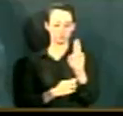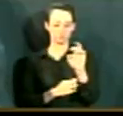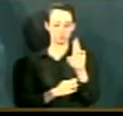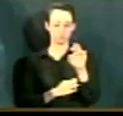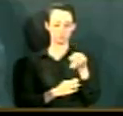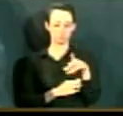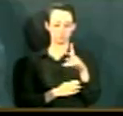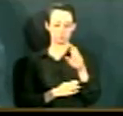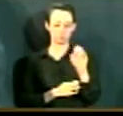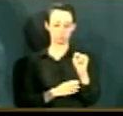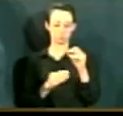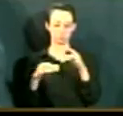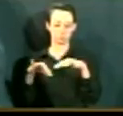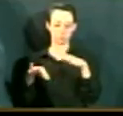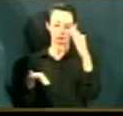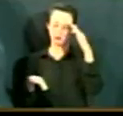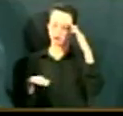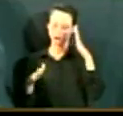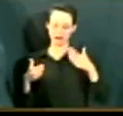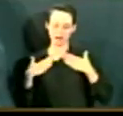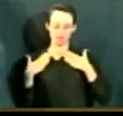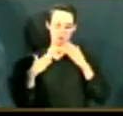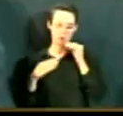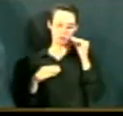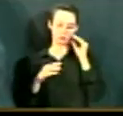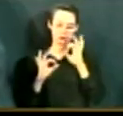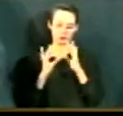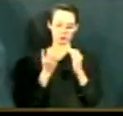property known as the Happy Homes Family Center.